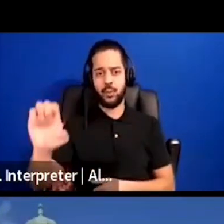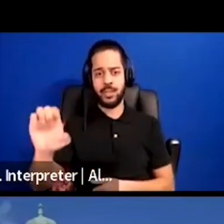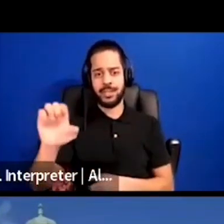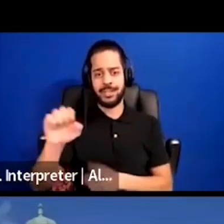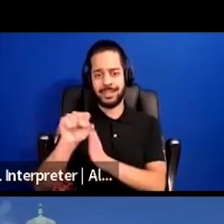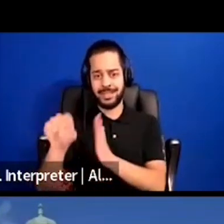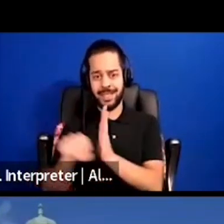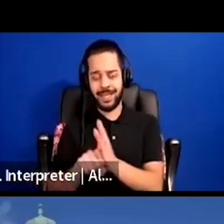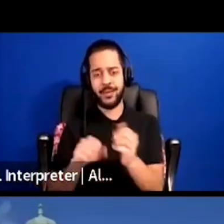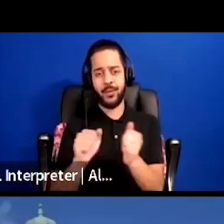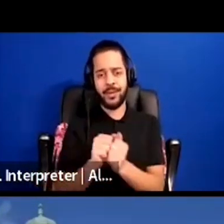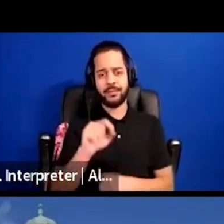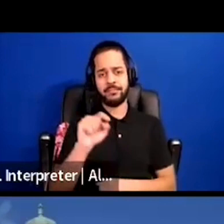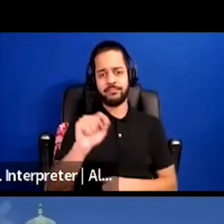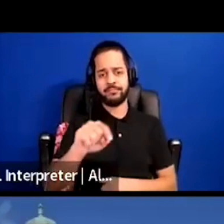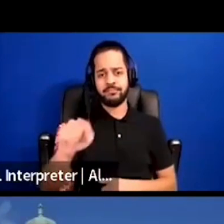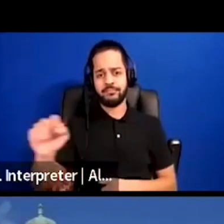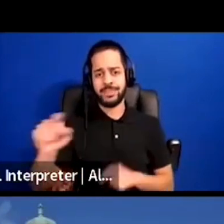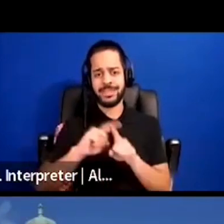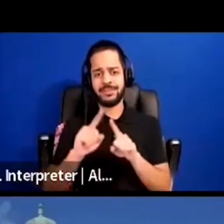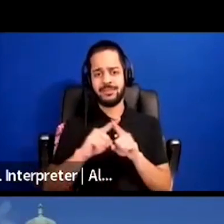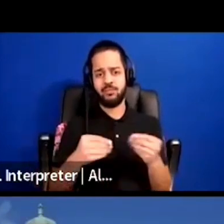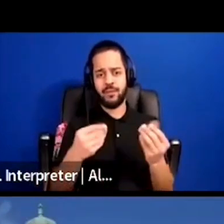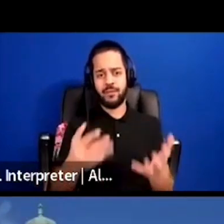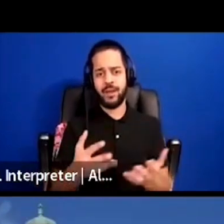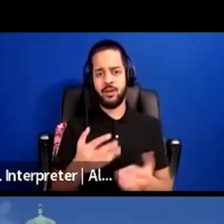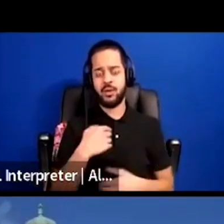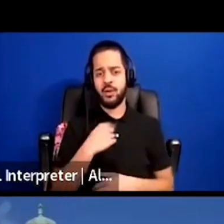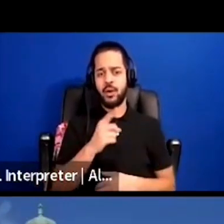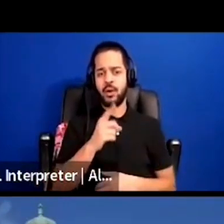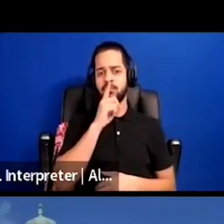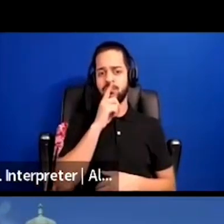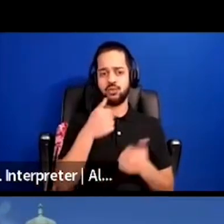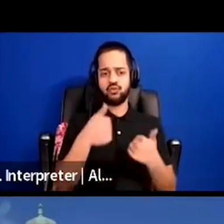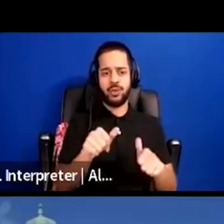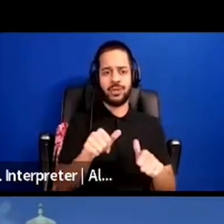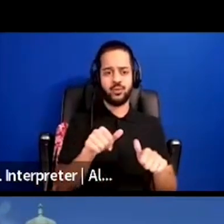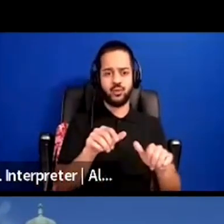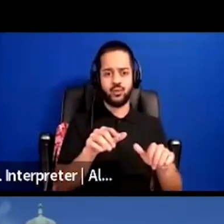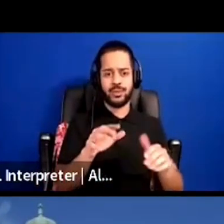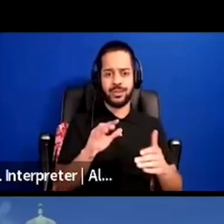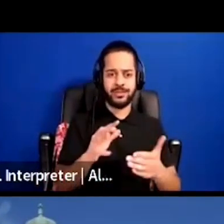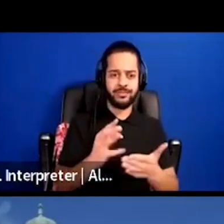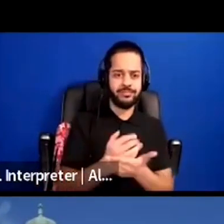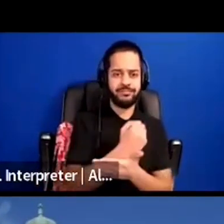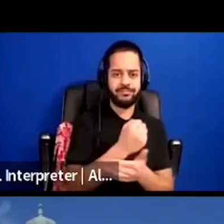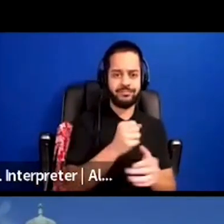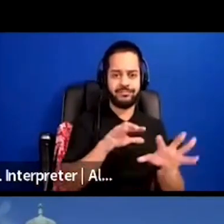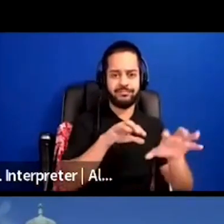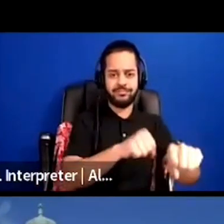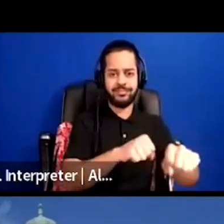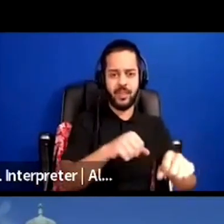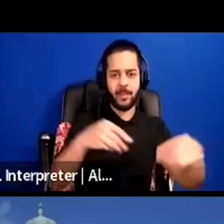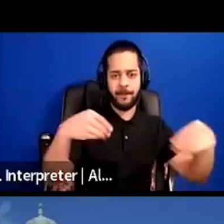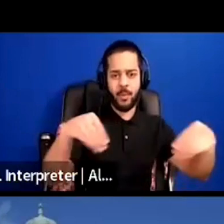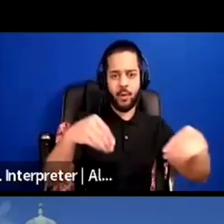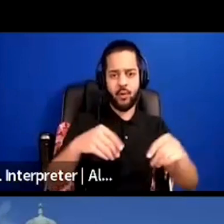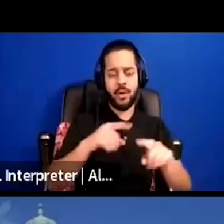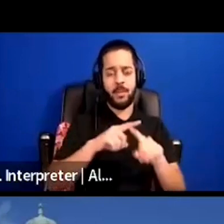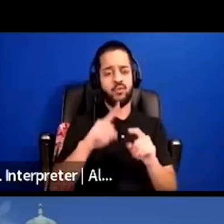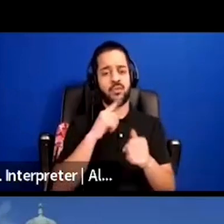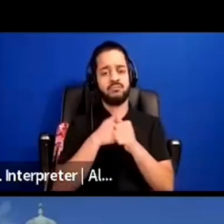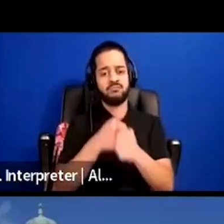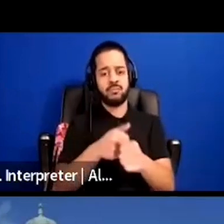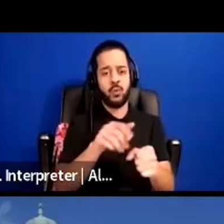with many other providers. It's not that we're trying to corner the market, but in our county, sometimes availability and location